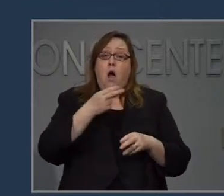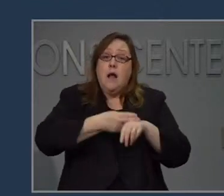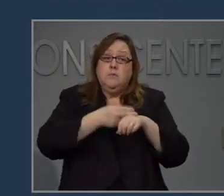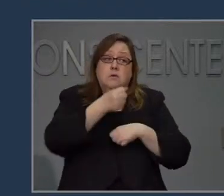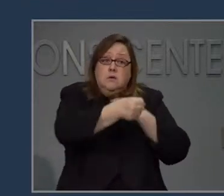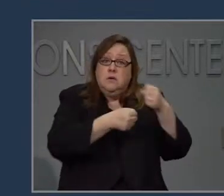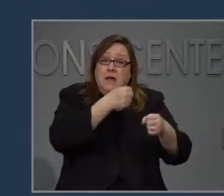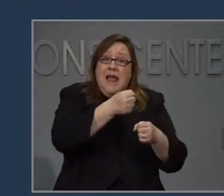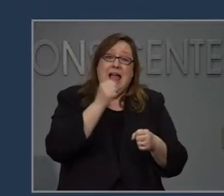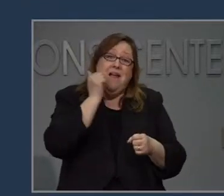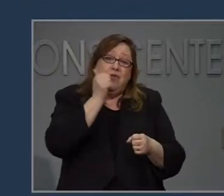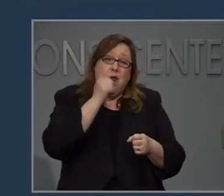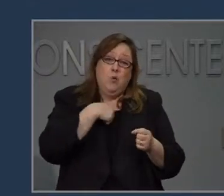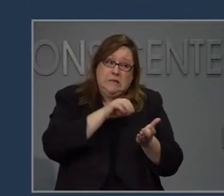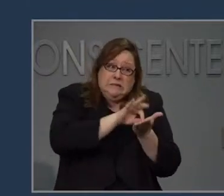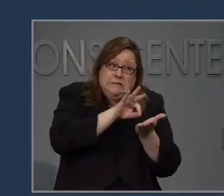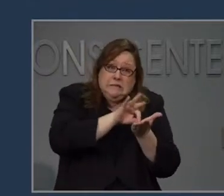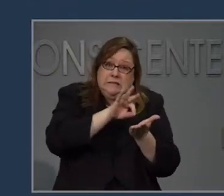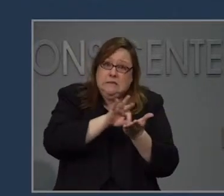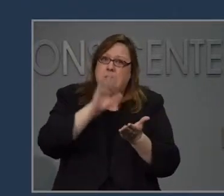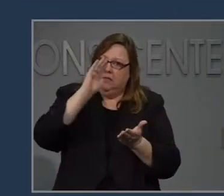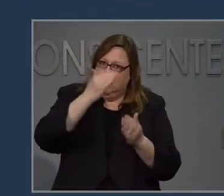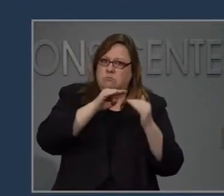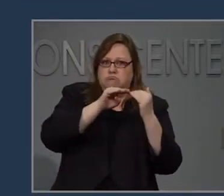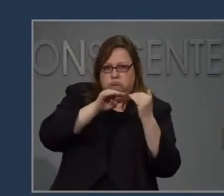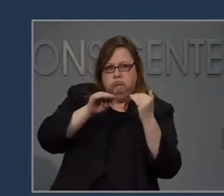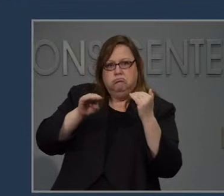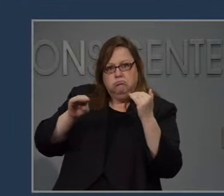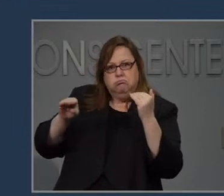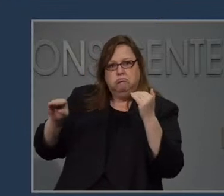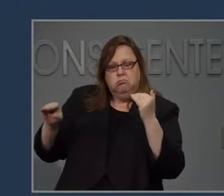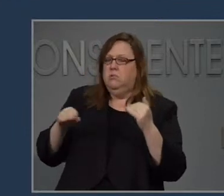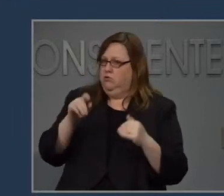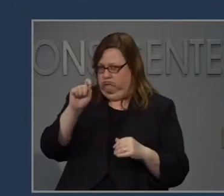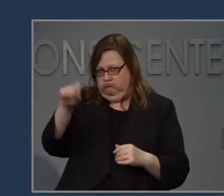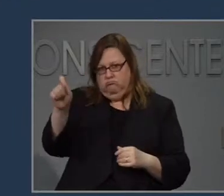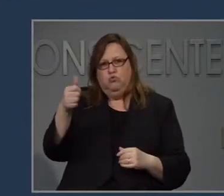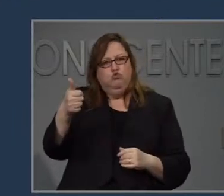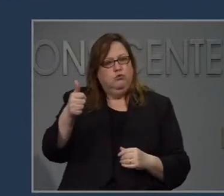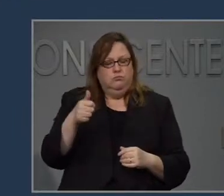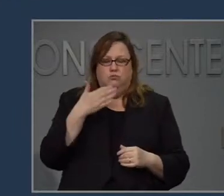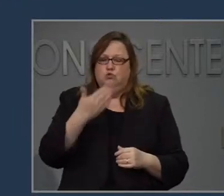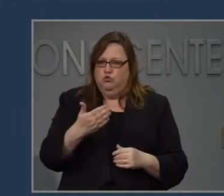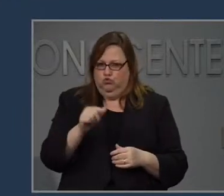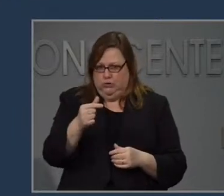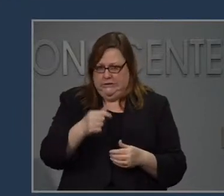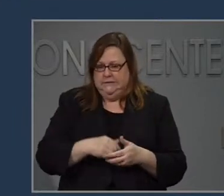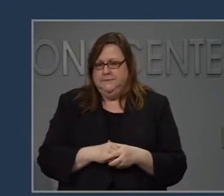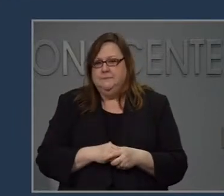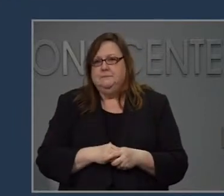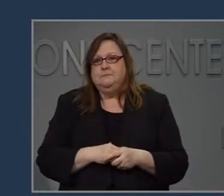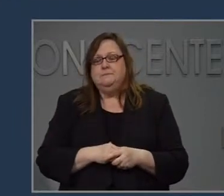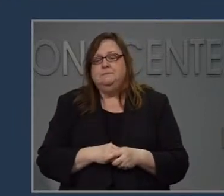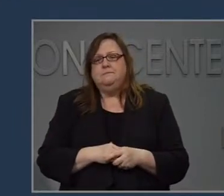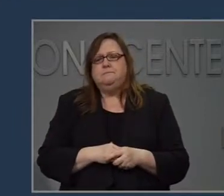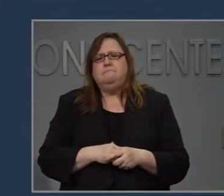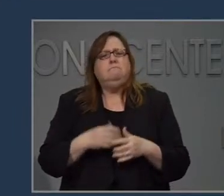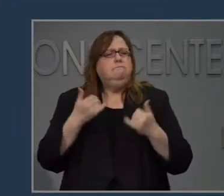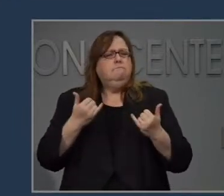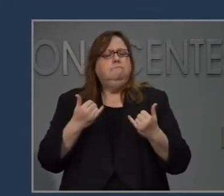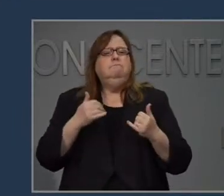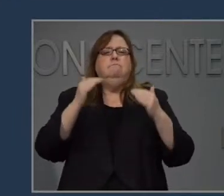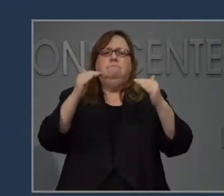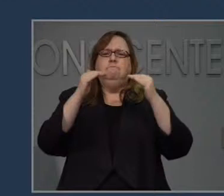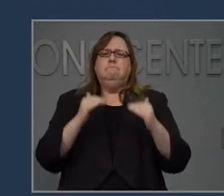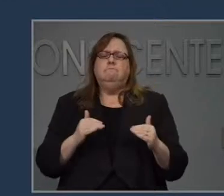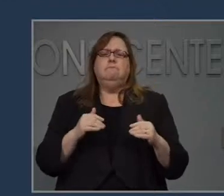hospital capacity, so that's good. This also gets a green check. In terms of our other key capabilities, we continue to